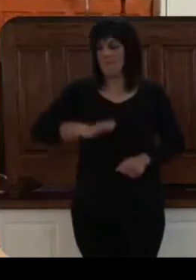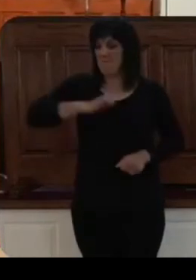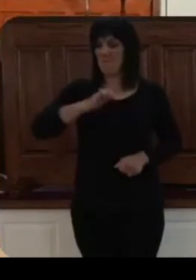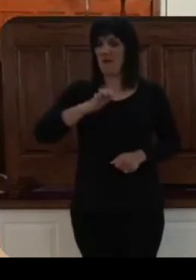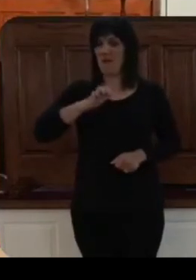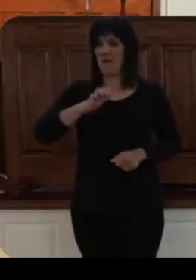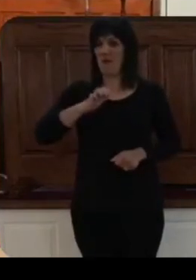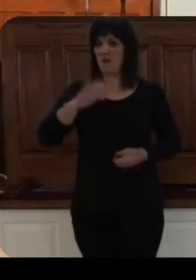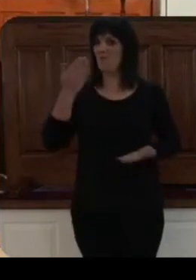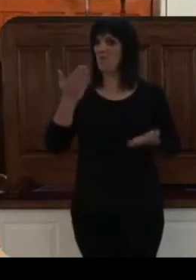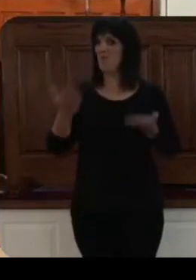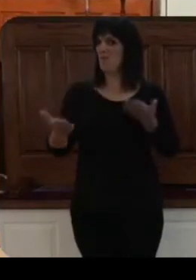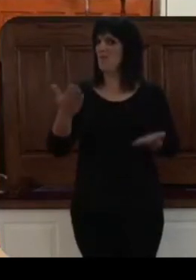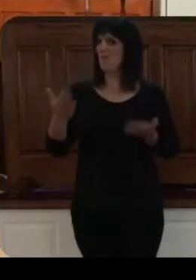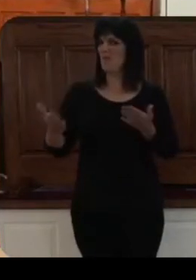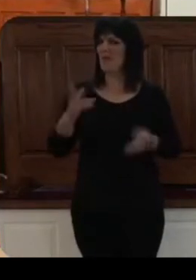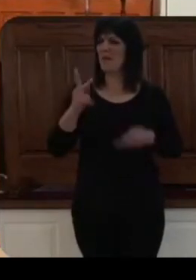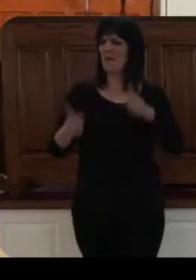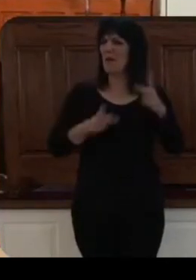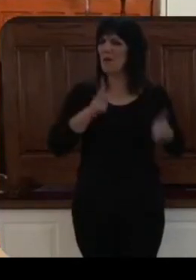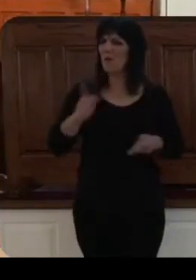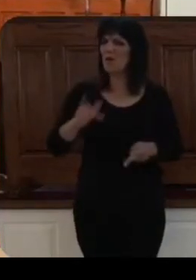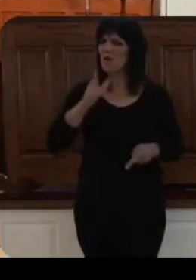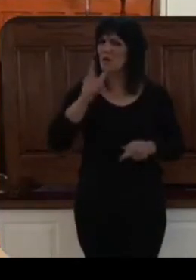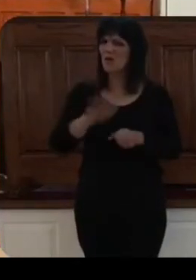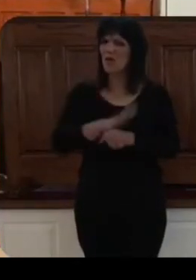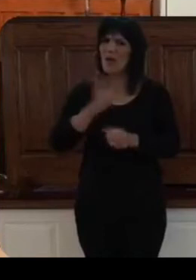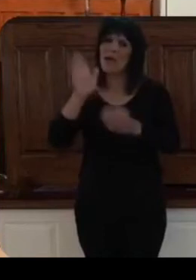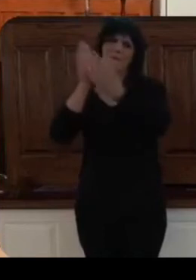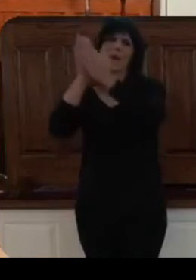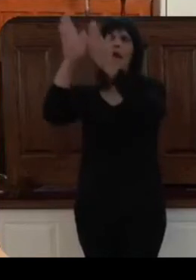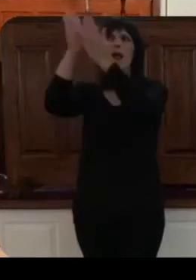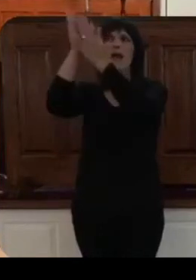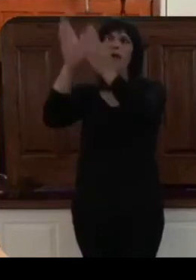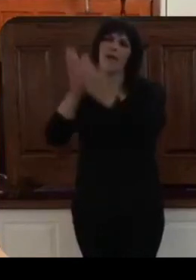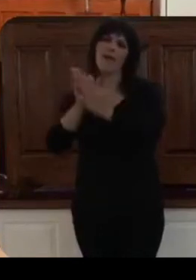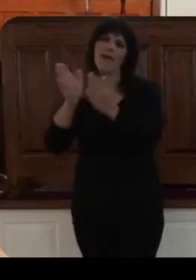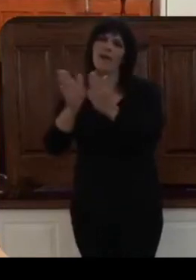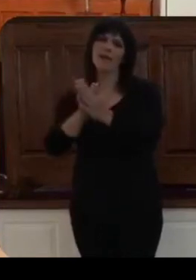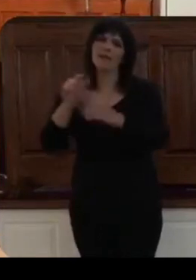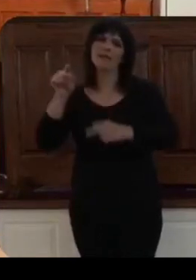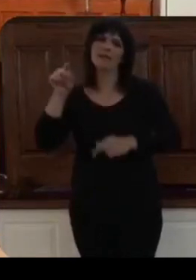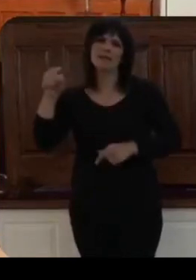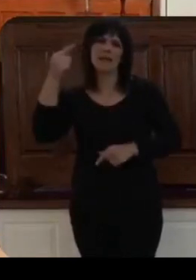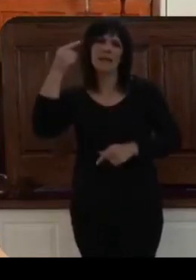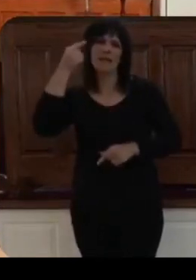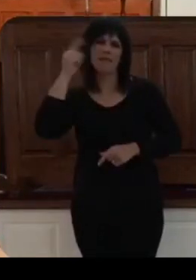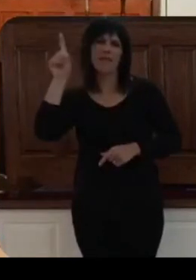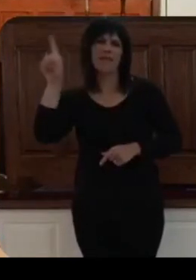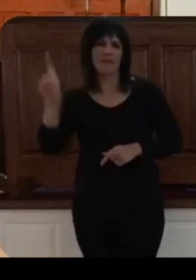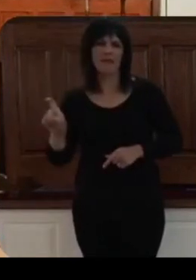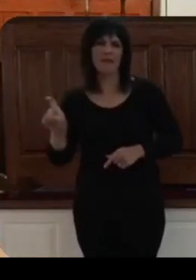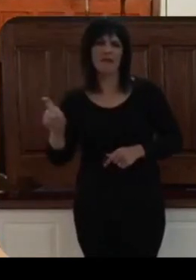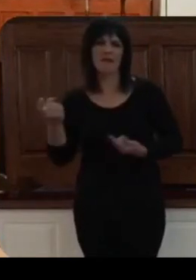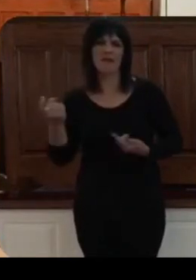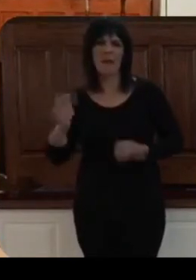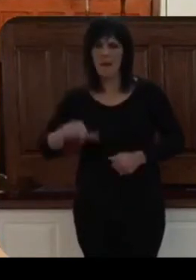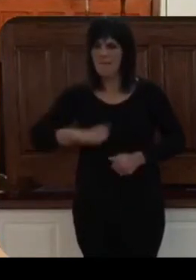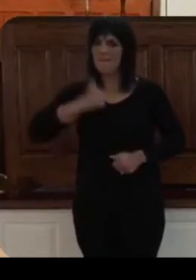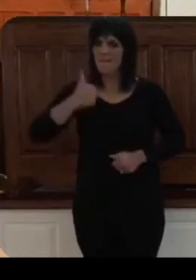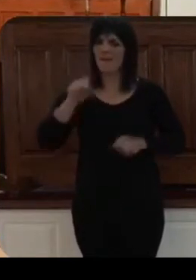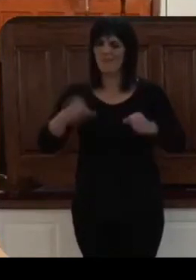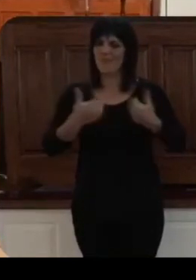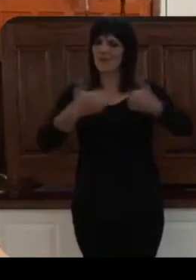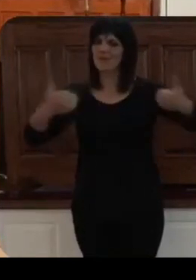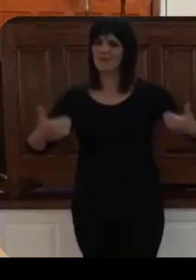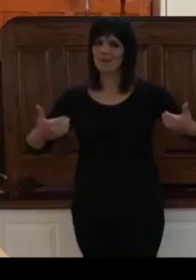get enough attention that they think they should have, or someone doesn't get enough praise for the things that they do. Pride can separate and